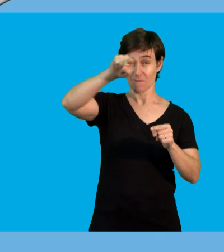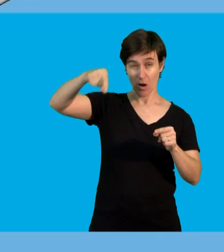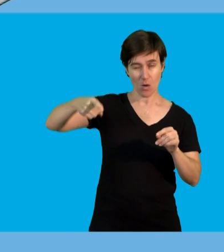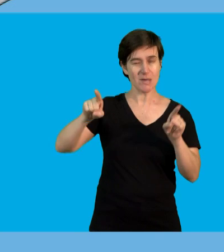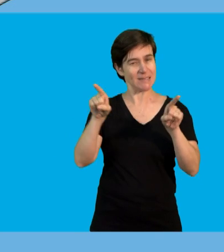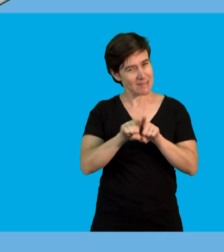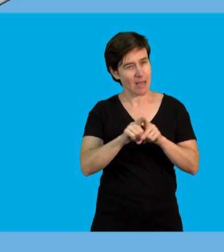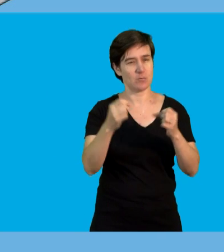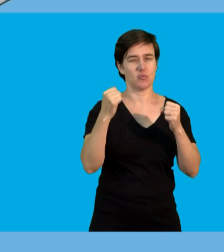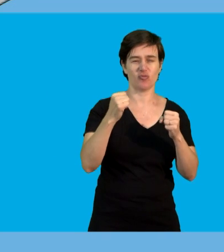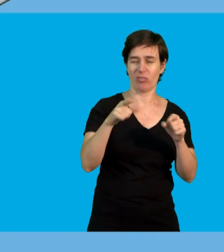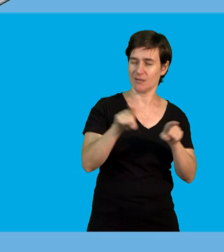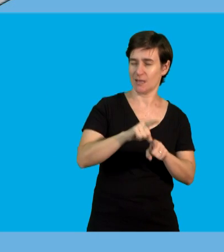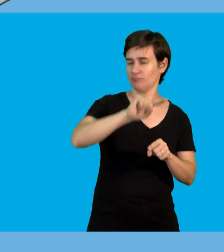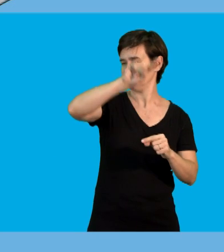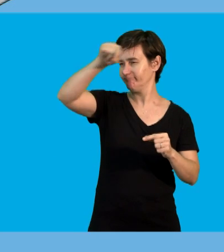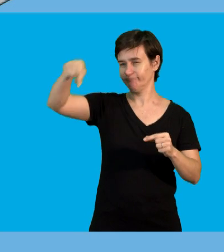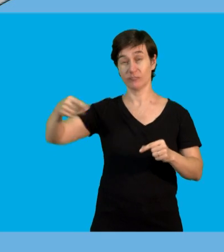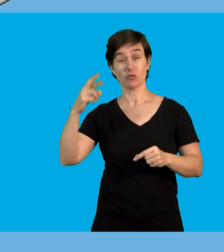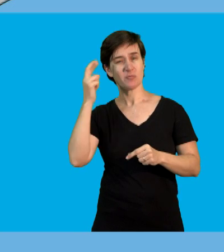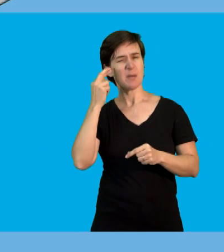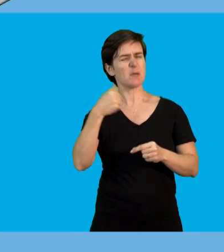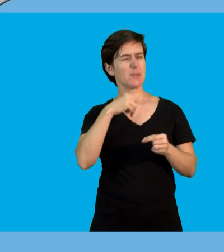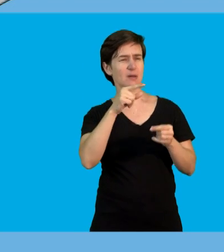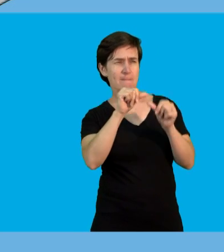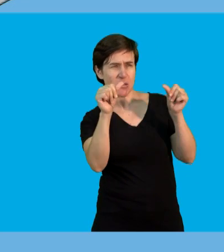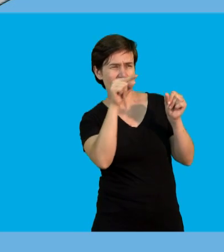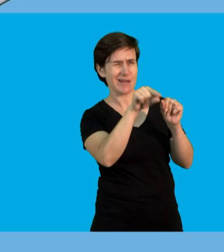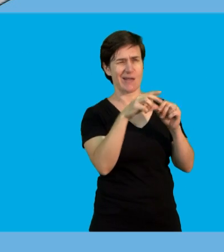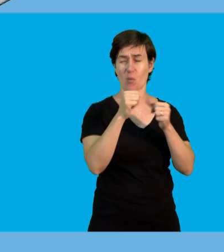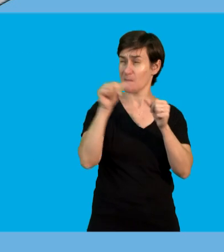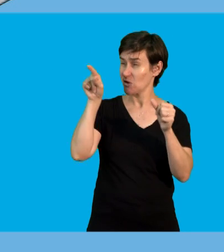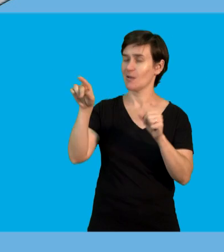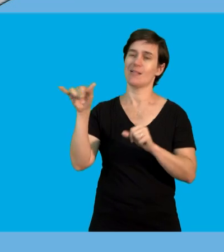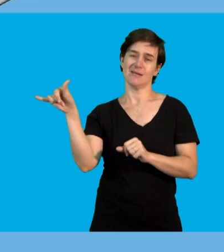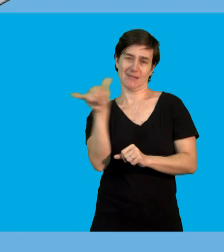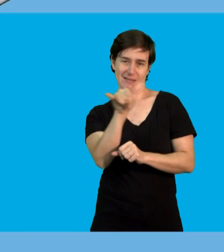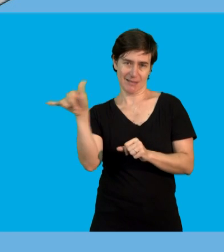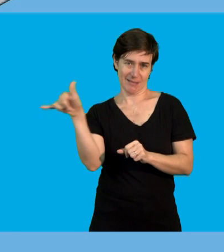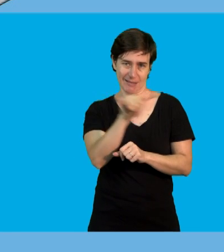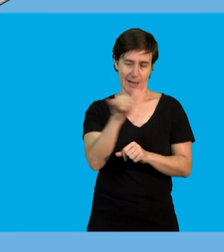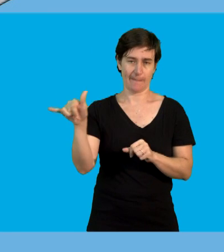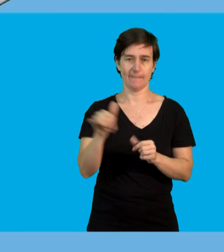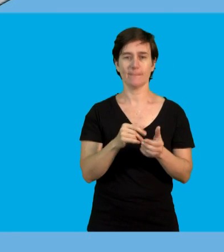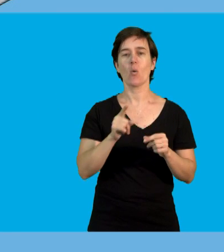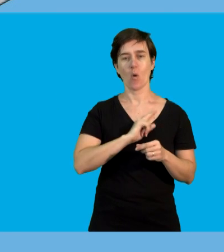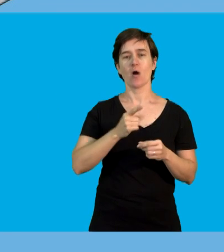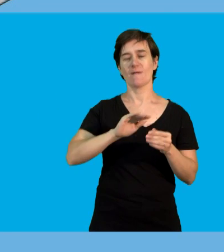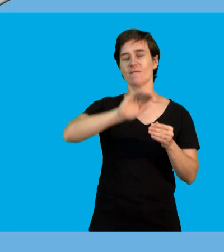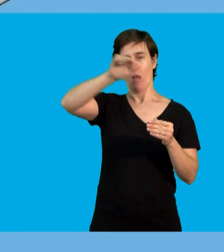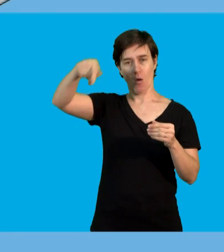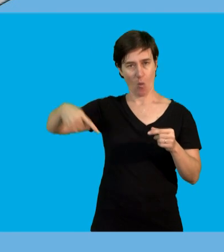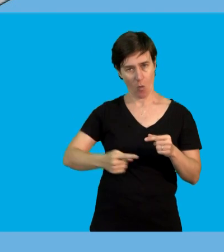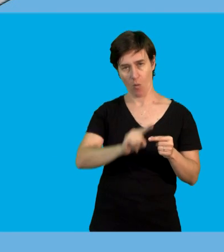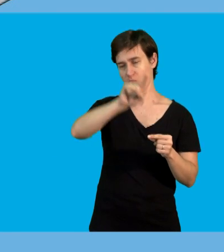series circuit. So that means now, at whichever point we choose to measure our current strength, it is going to be the same because it flows